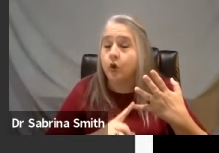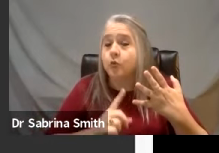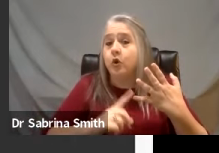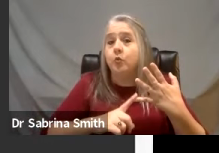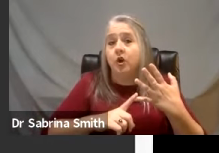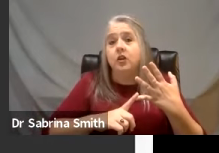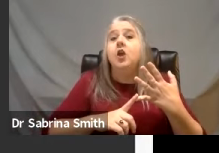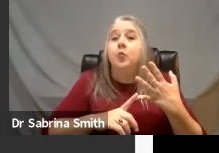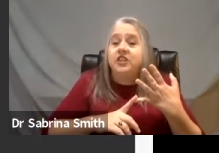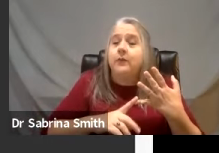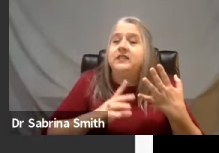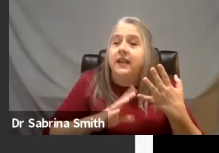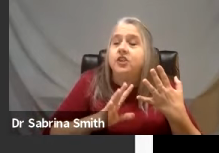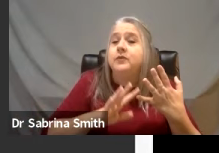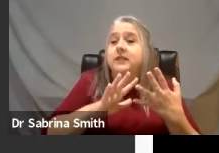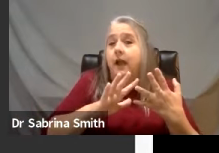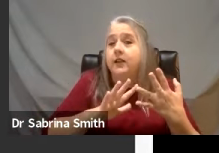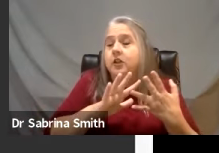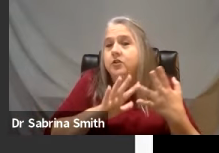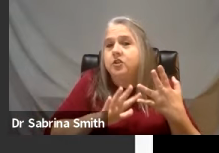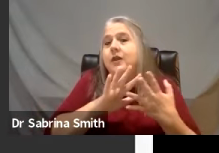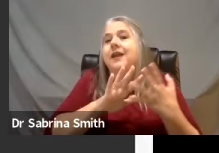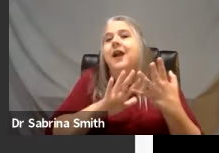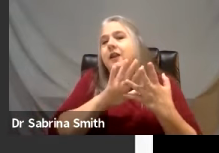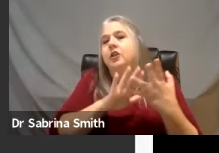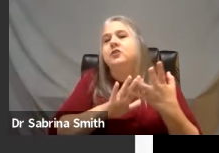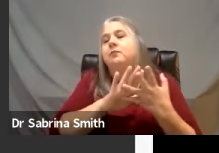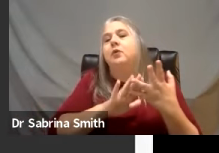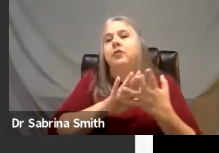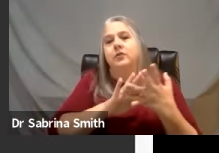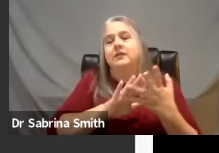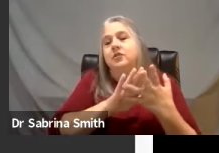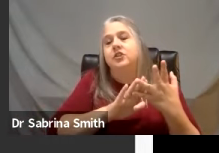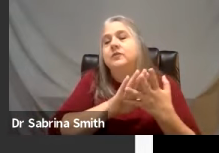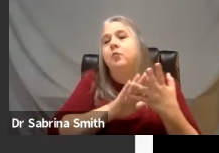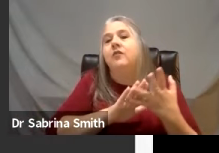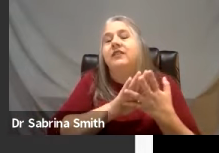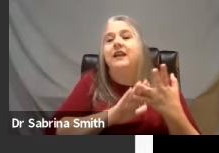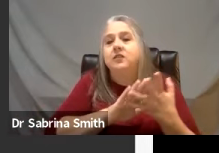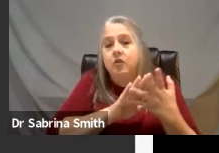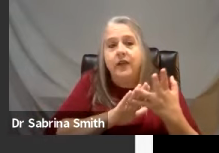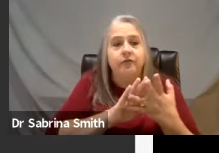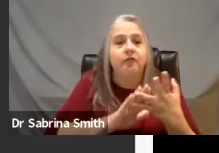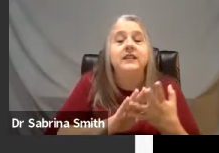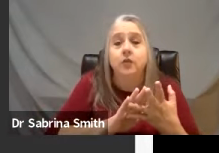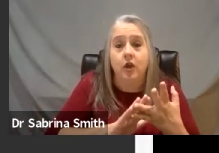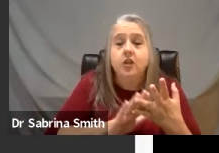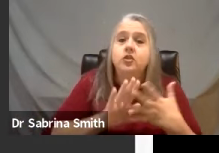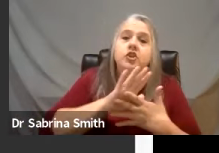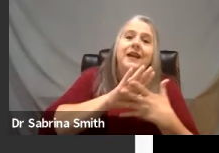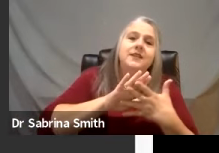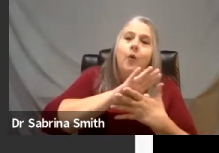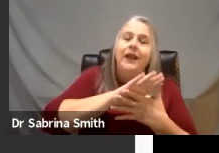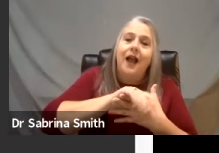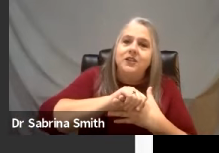the word, which I would say she was kind of close to both of those. She was more of a lexical and a phrasal. So